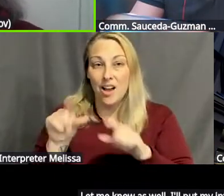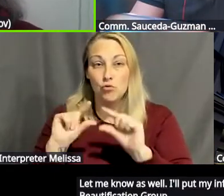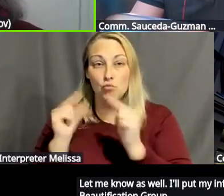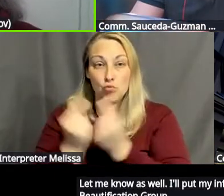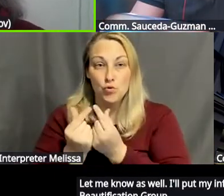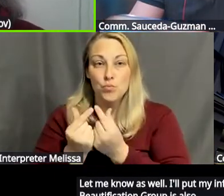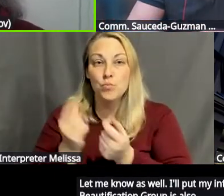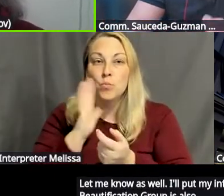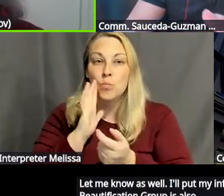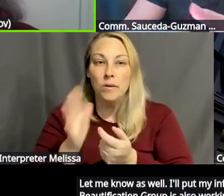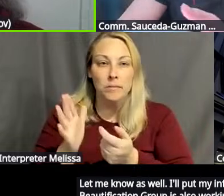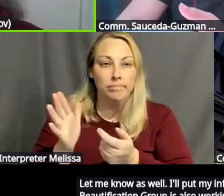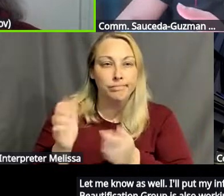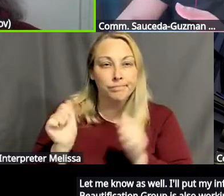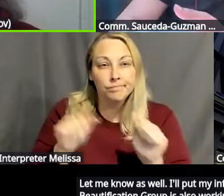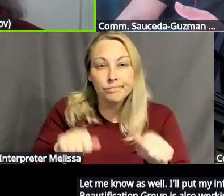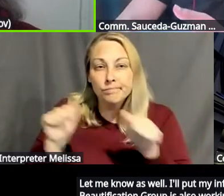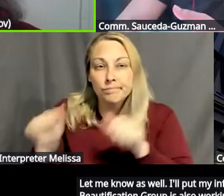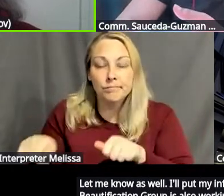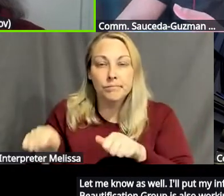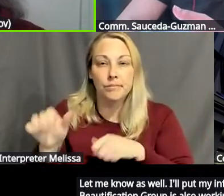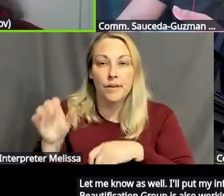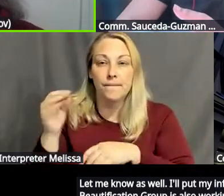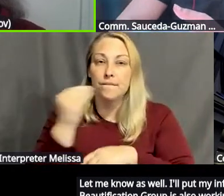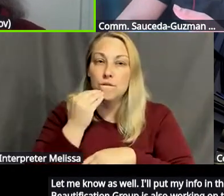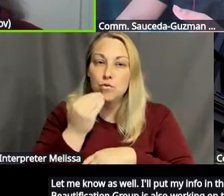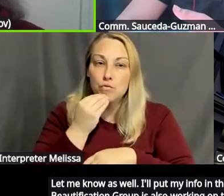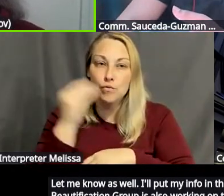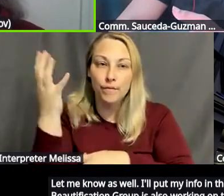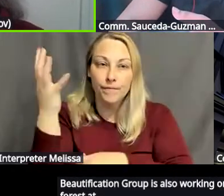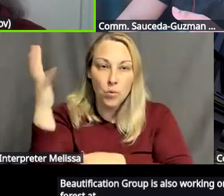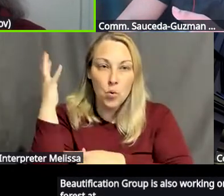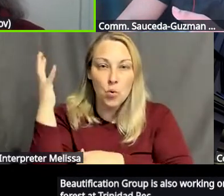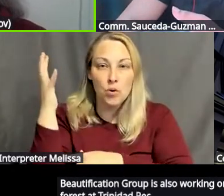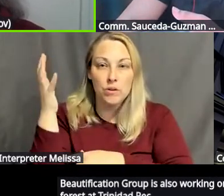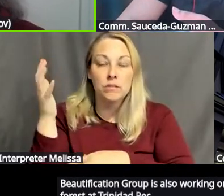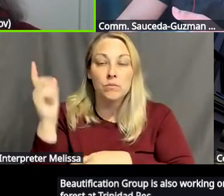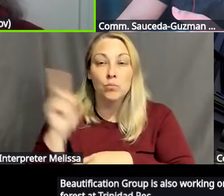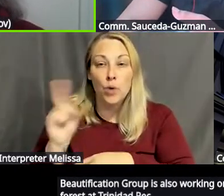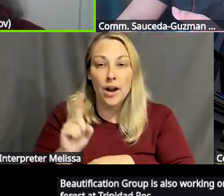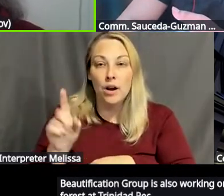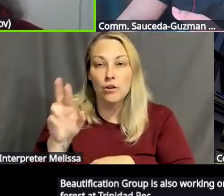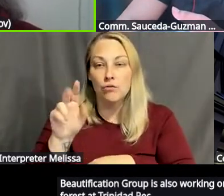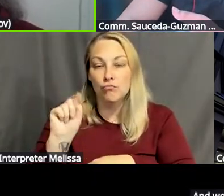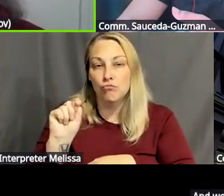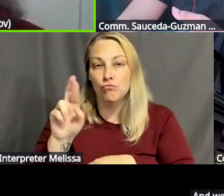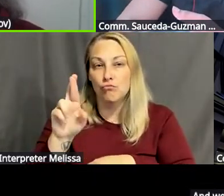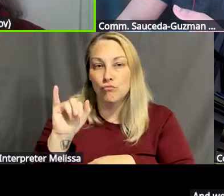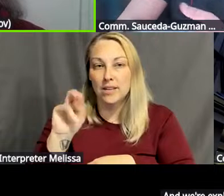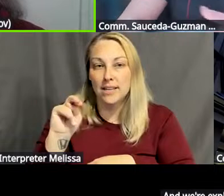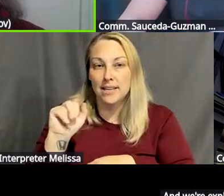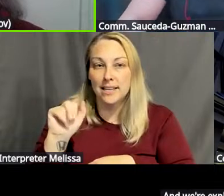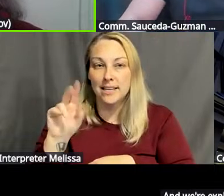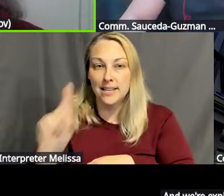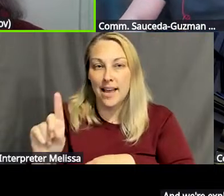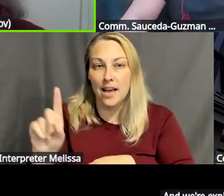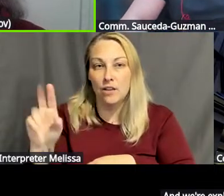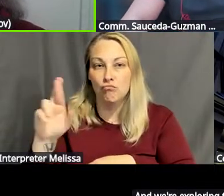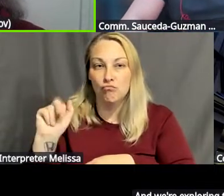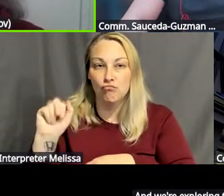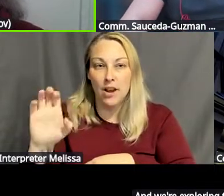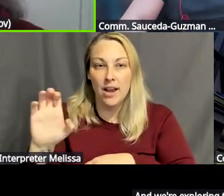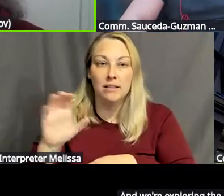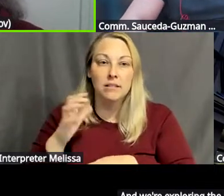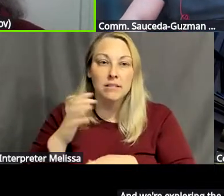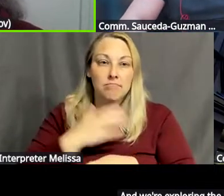the possibility of starting a food forest at Trinidad Rec, and we're exploring the possibility of a food forest or